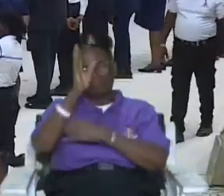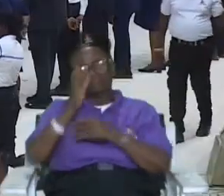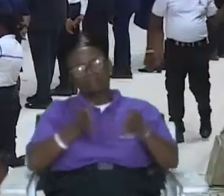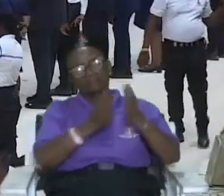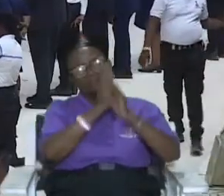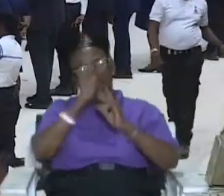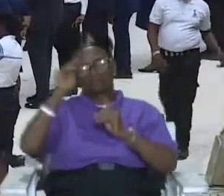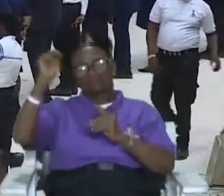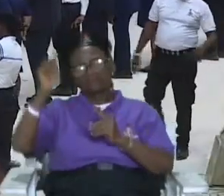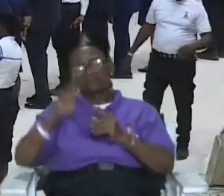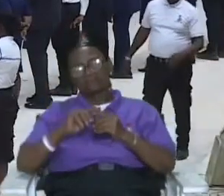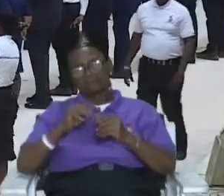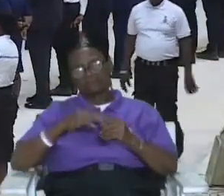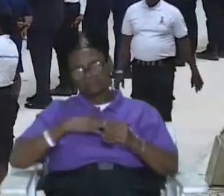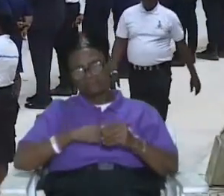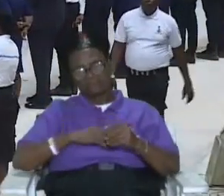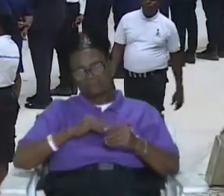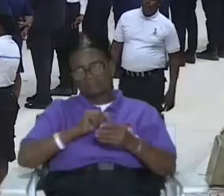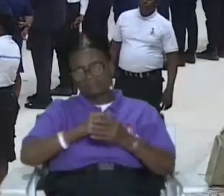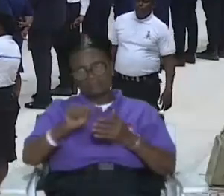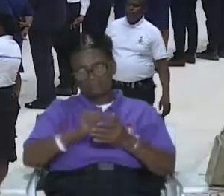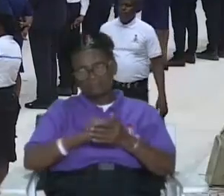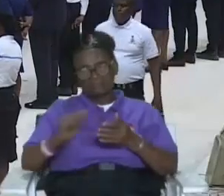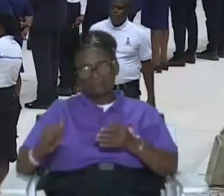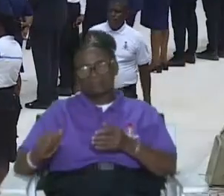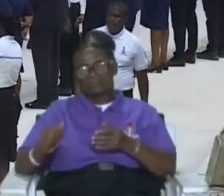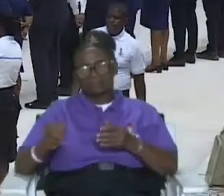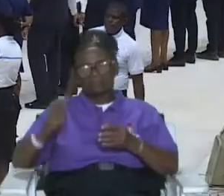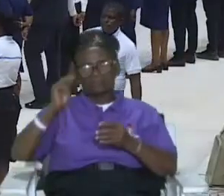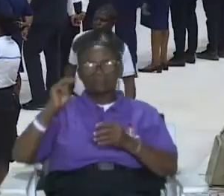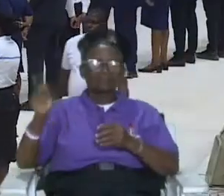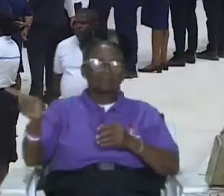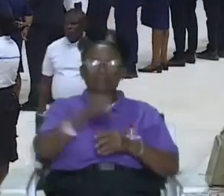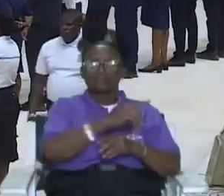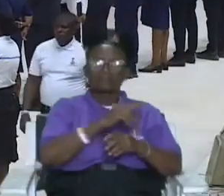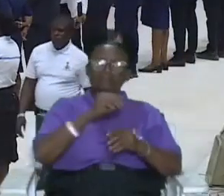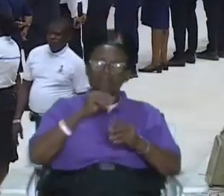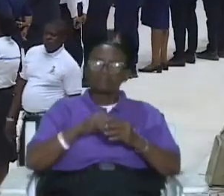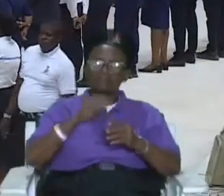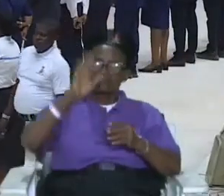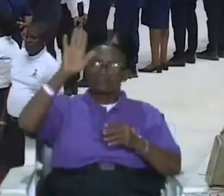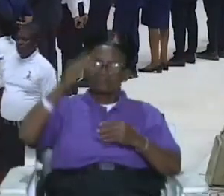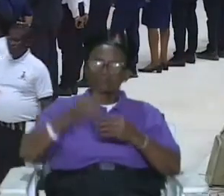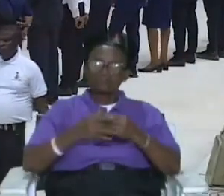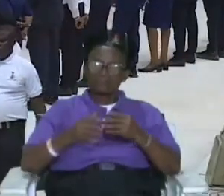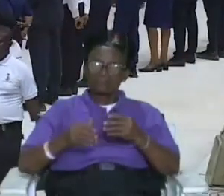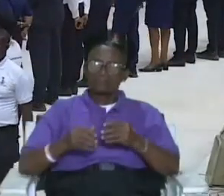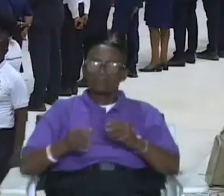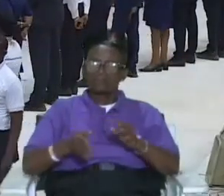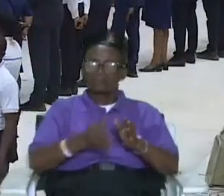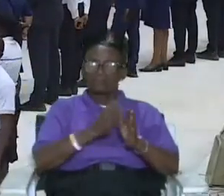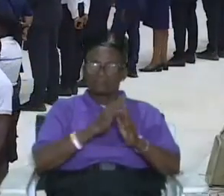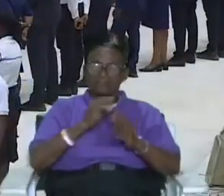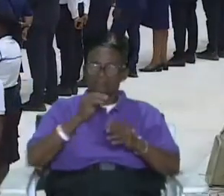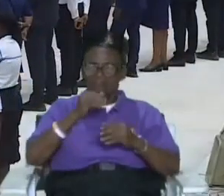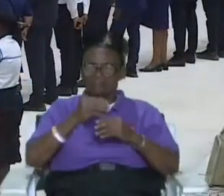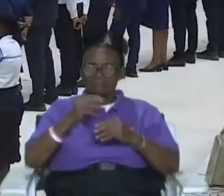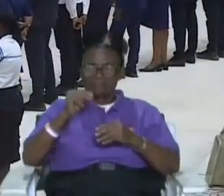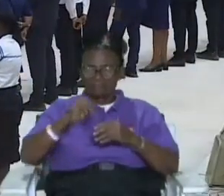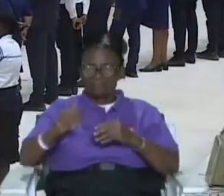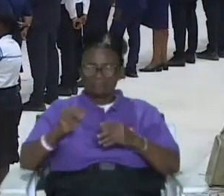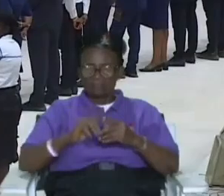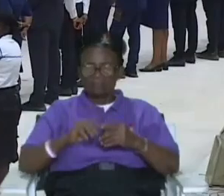please wash you in his blood. Ask him to please make you one of his children.